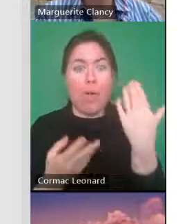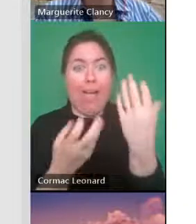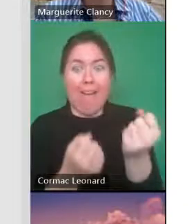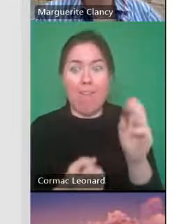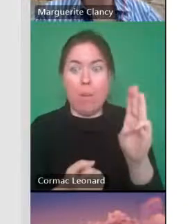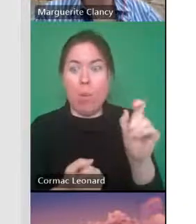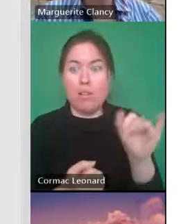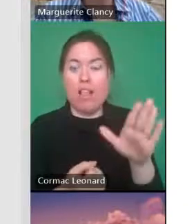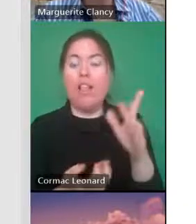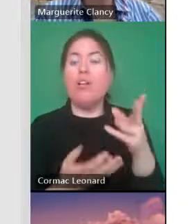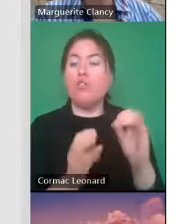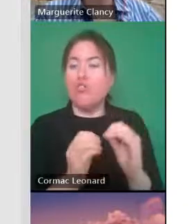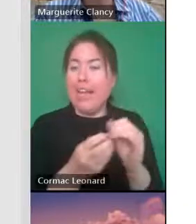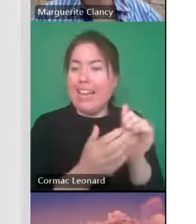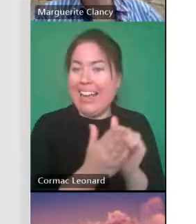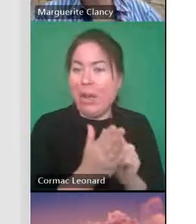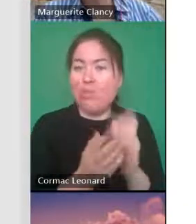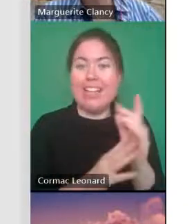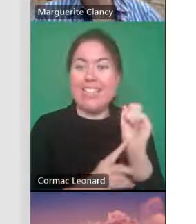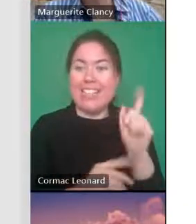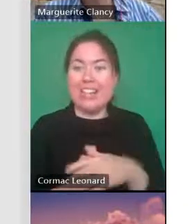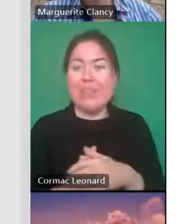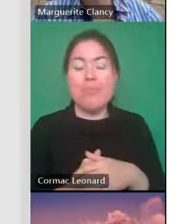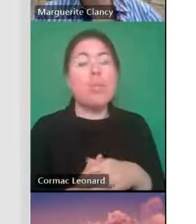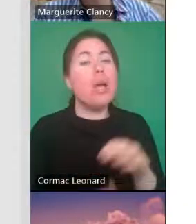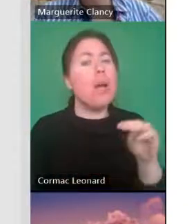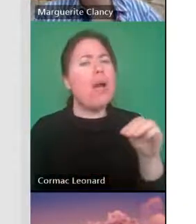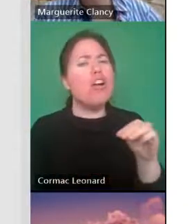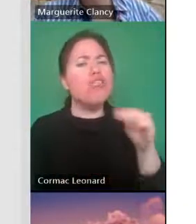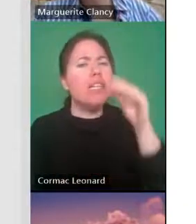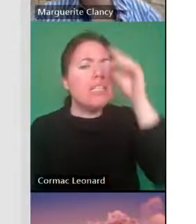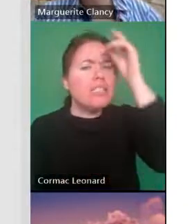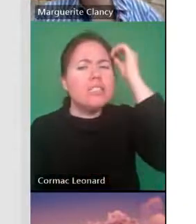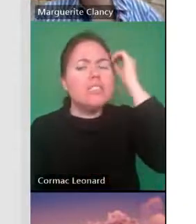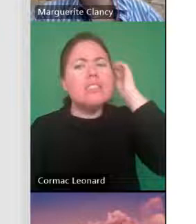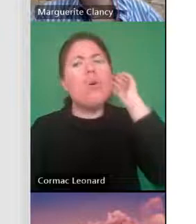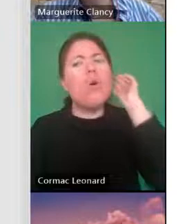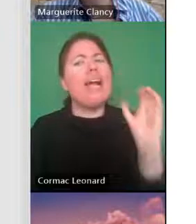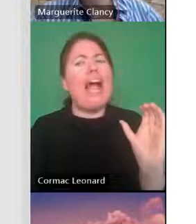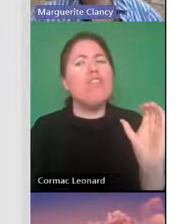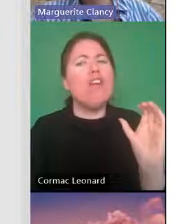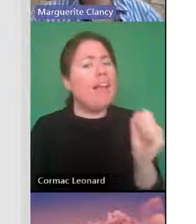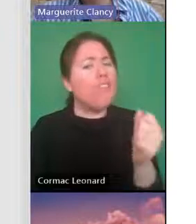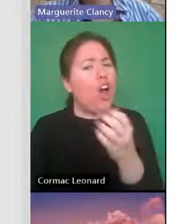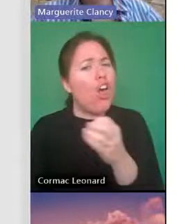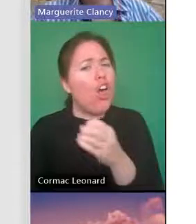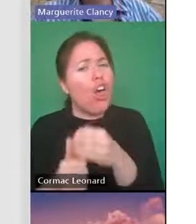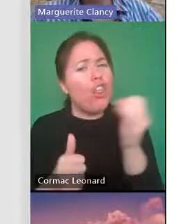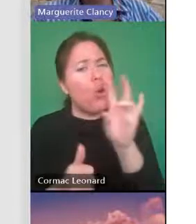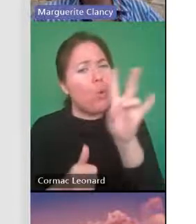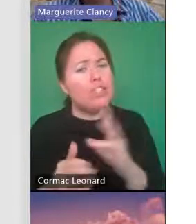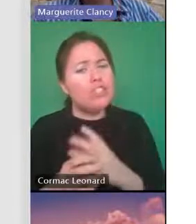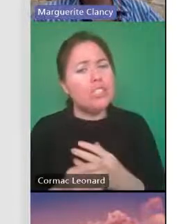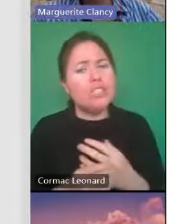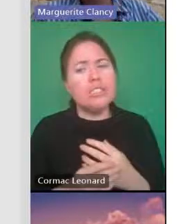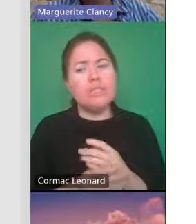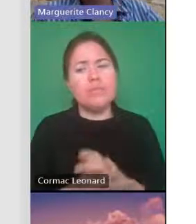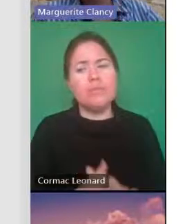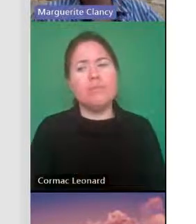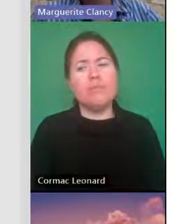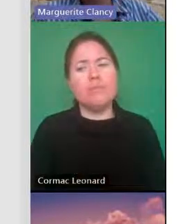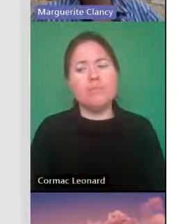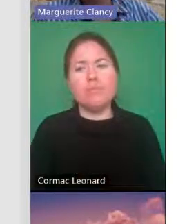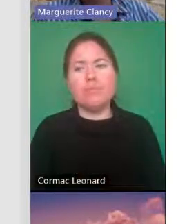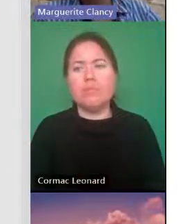that in to us. Okay, Marguerite, are there other, or Carol, are there other questions there that question there